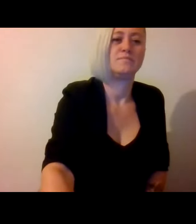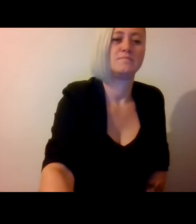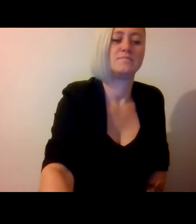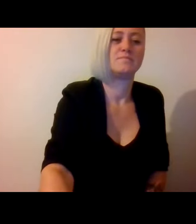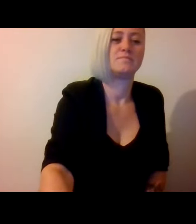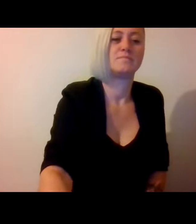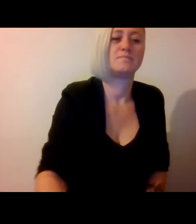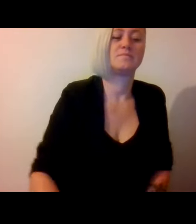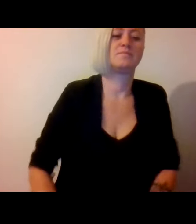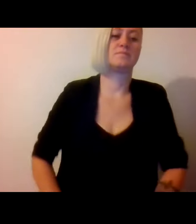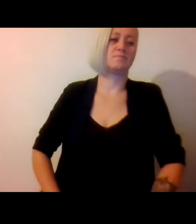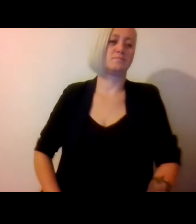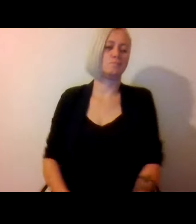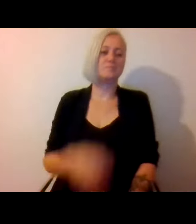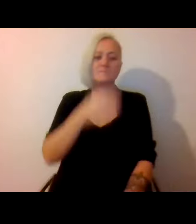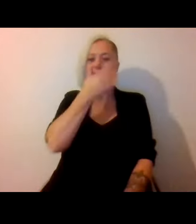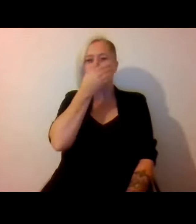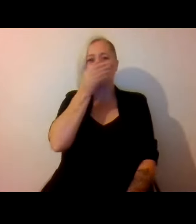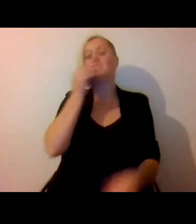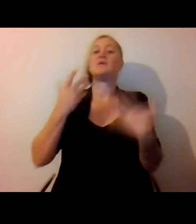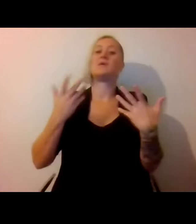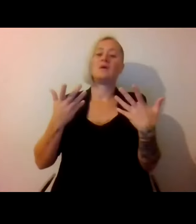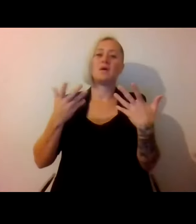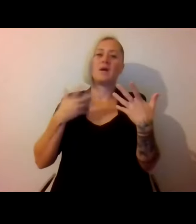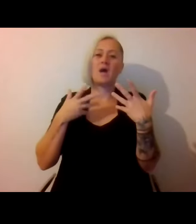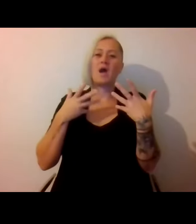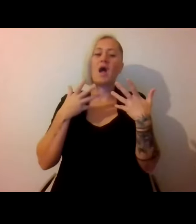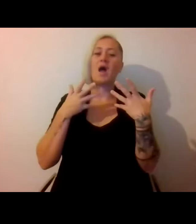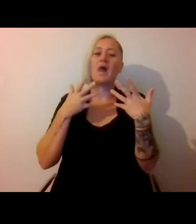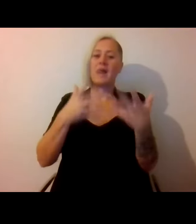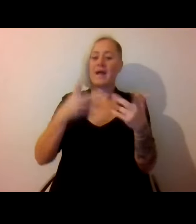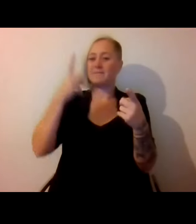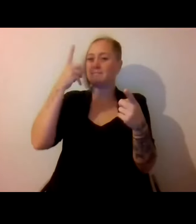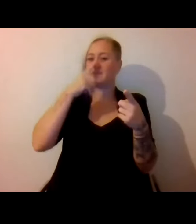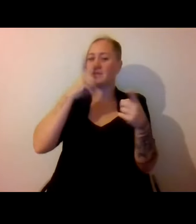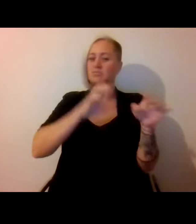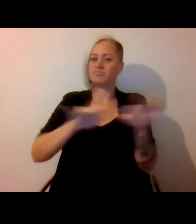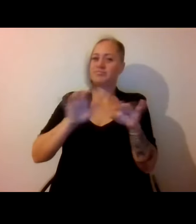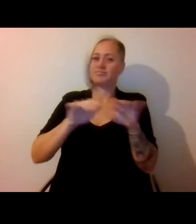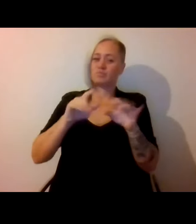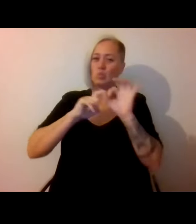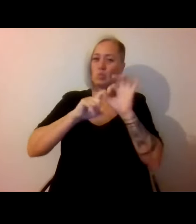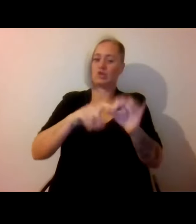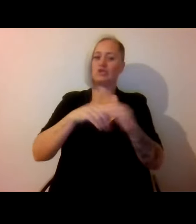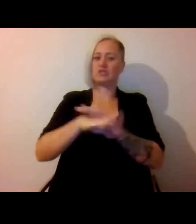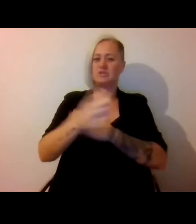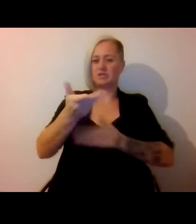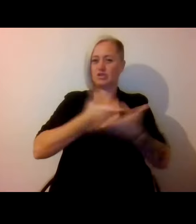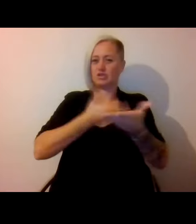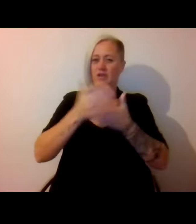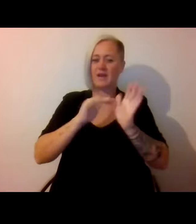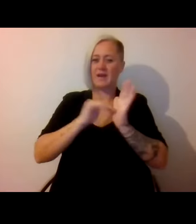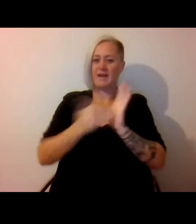so much. I'll let people send some questions for you in the chat now.